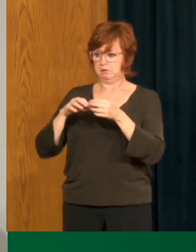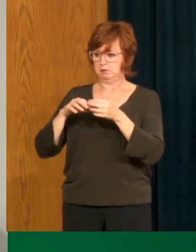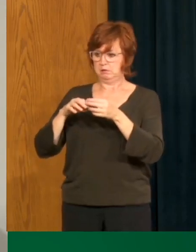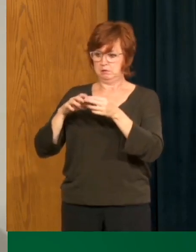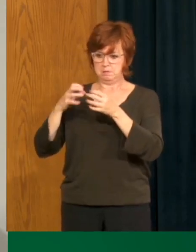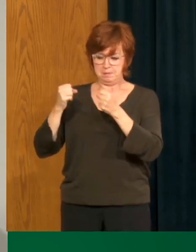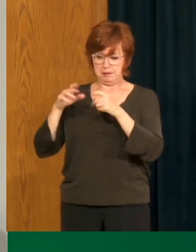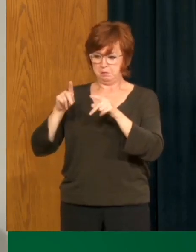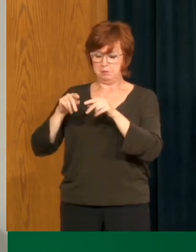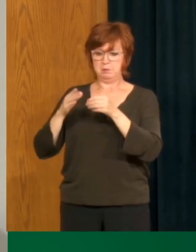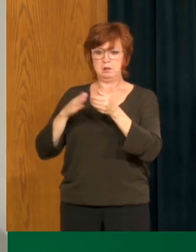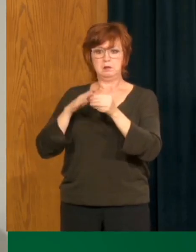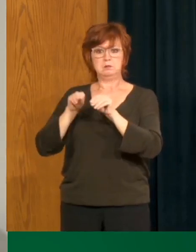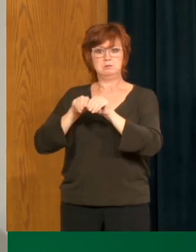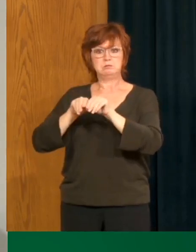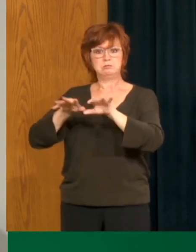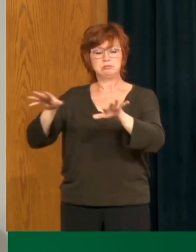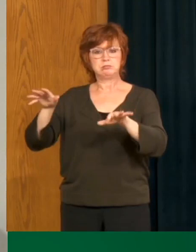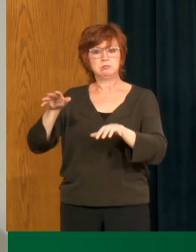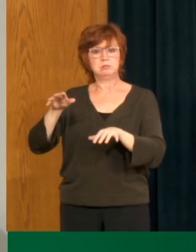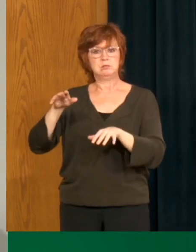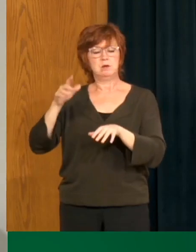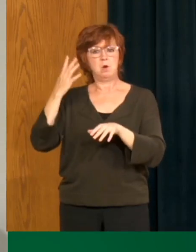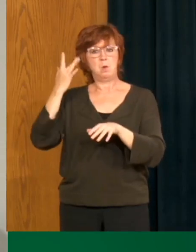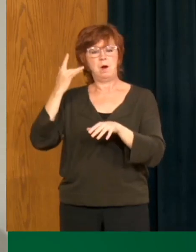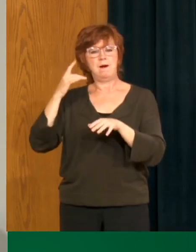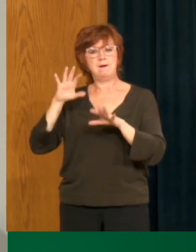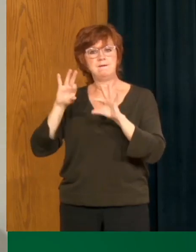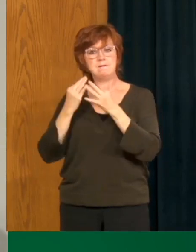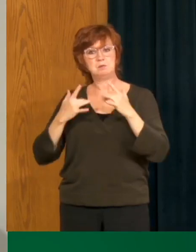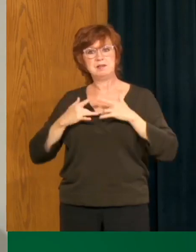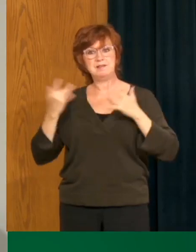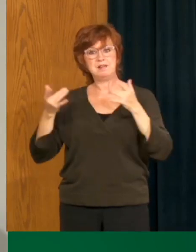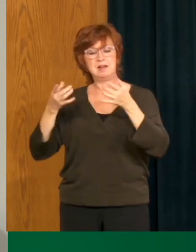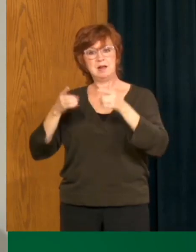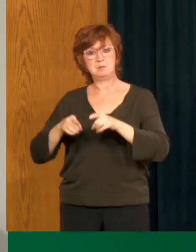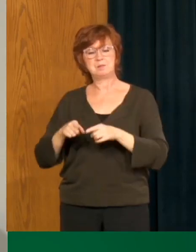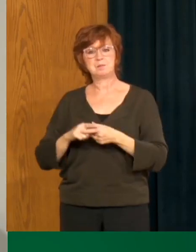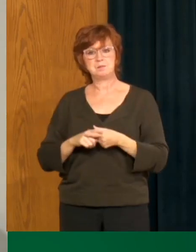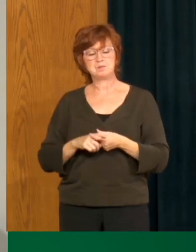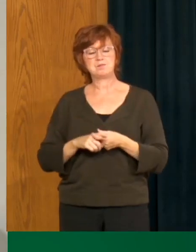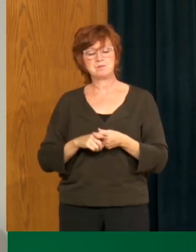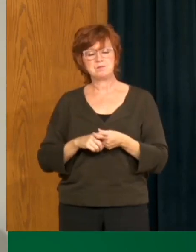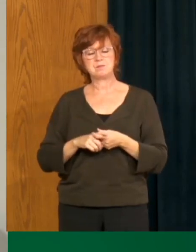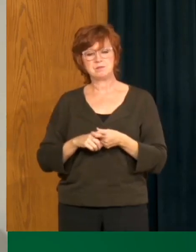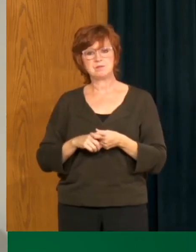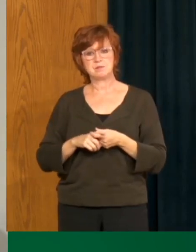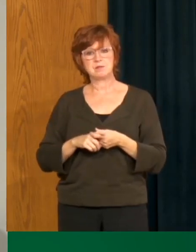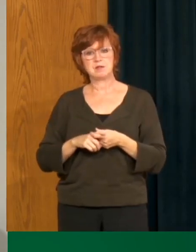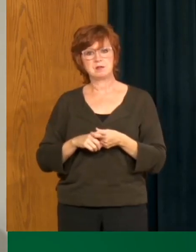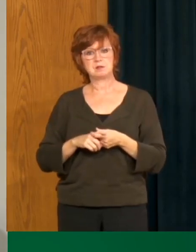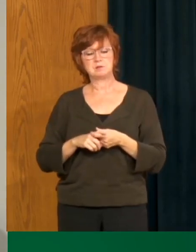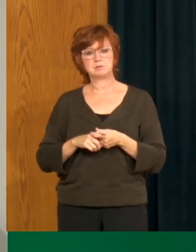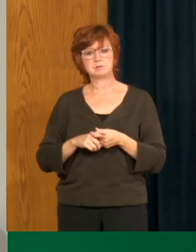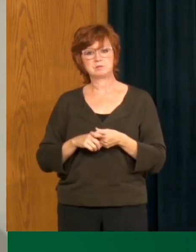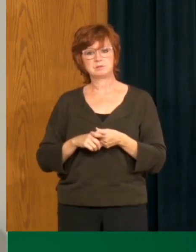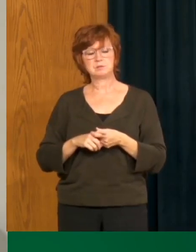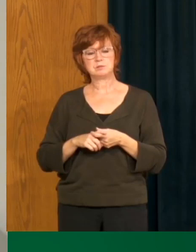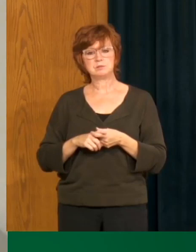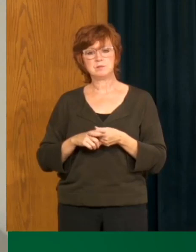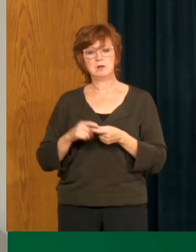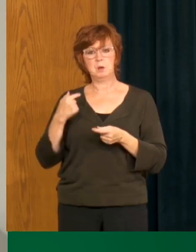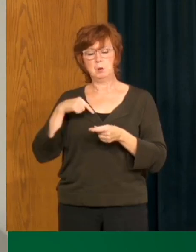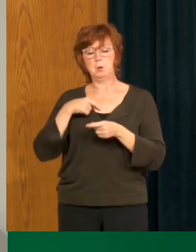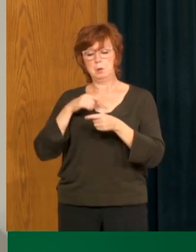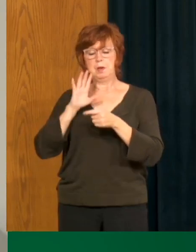extensive cases at a family gathering, we wouldn't expect that to be public knowledge if we could account for all the contacts, and we would work with public health